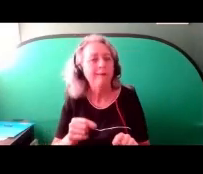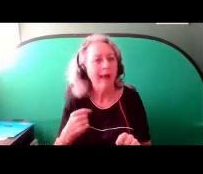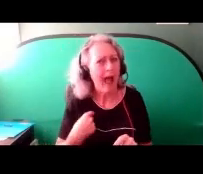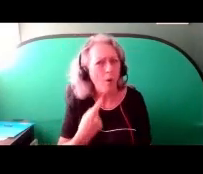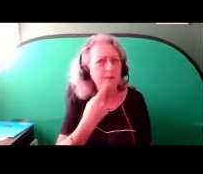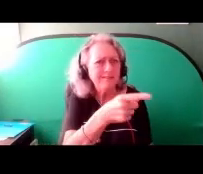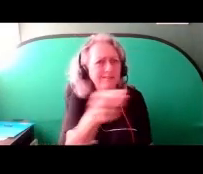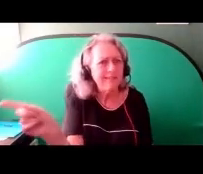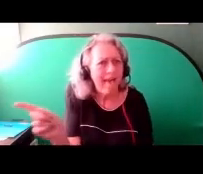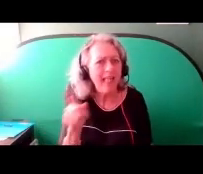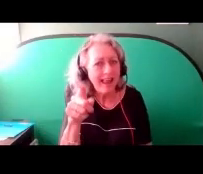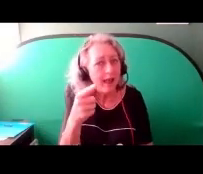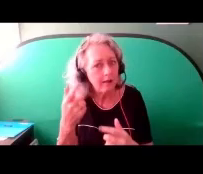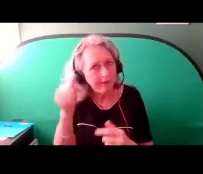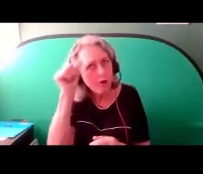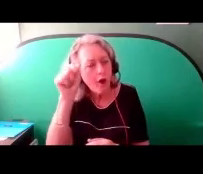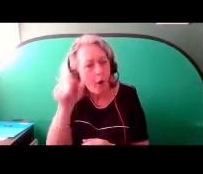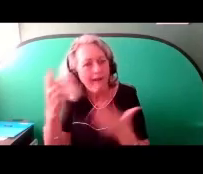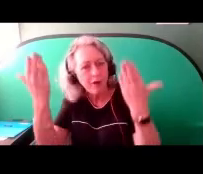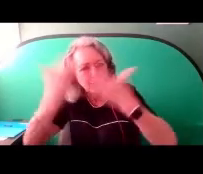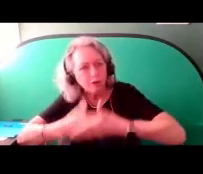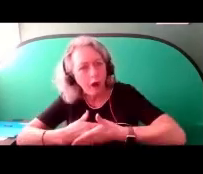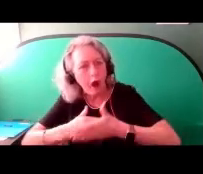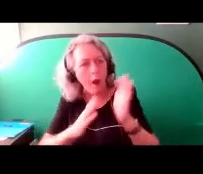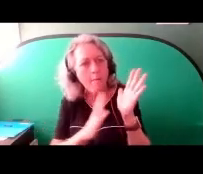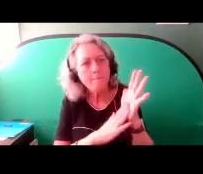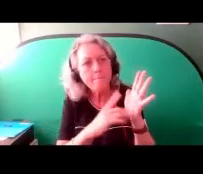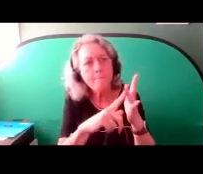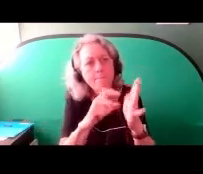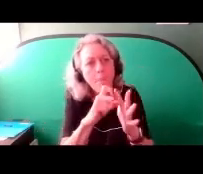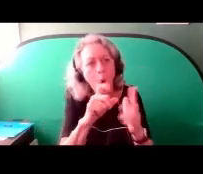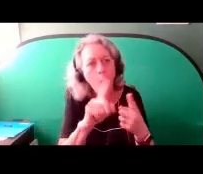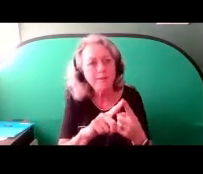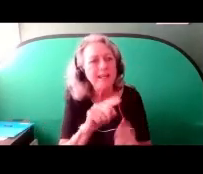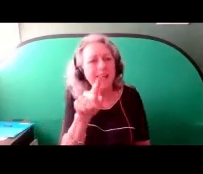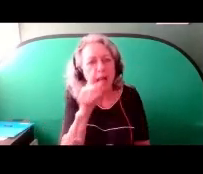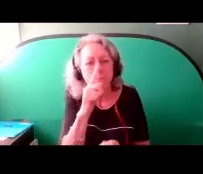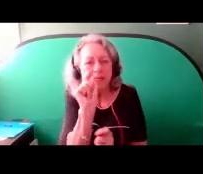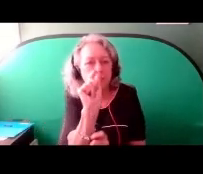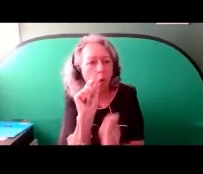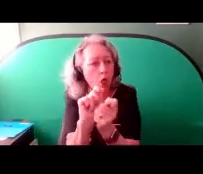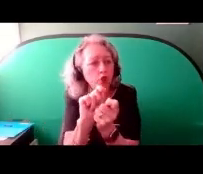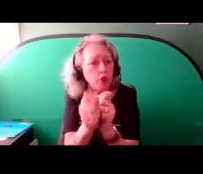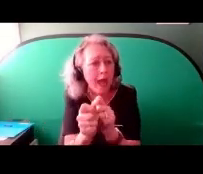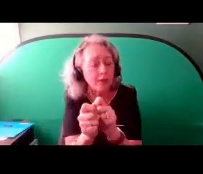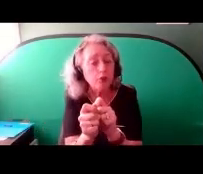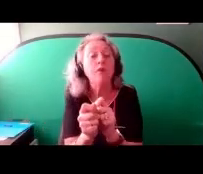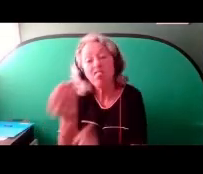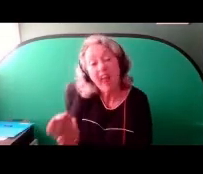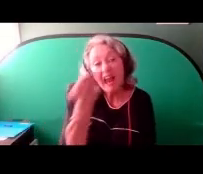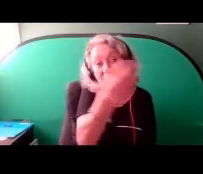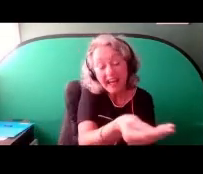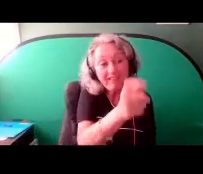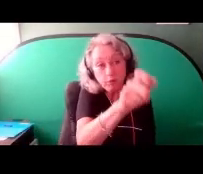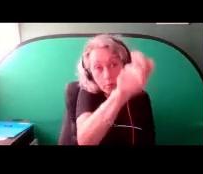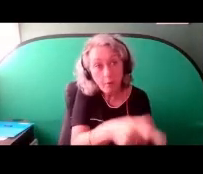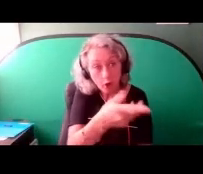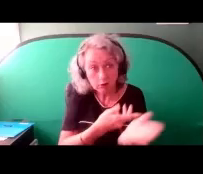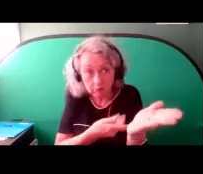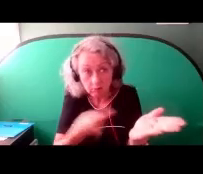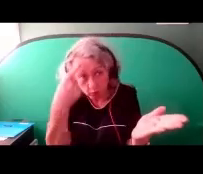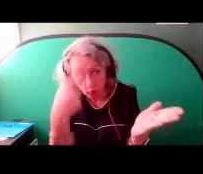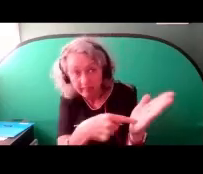people about the dark mode, and then every time I'm doing a change here, it's like a small change, and then handing it back to the person to say, "Well, how's